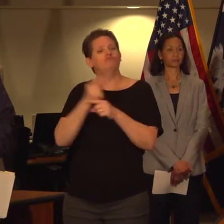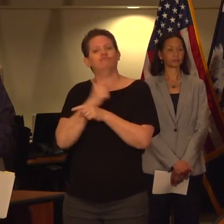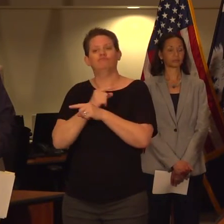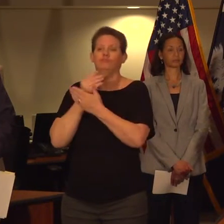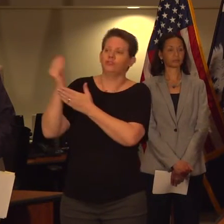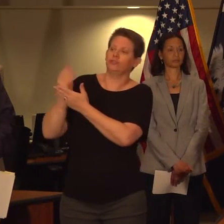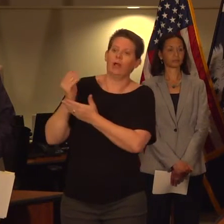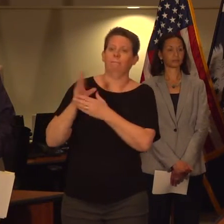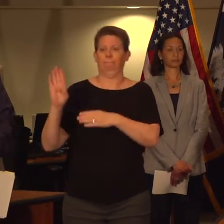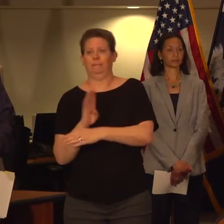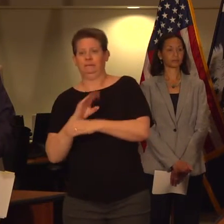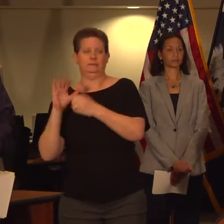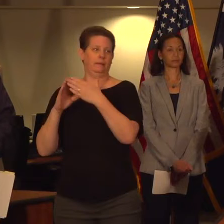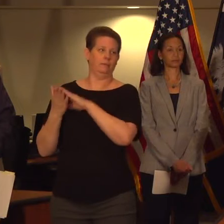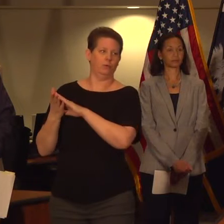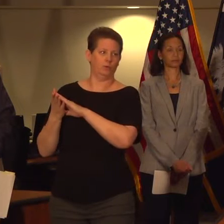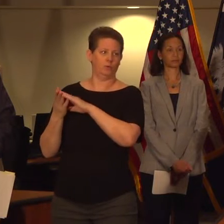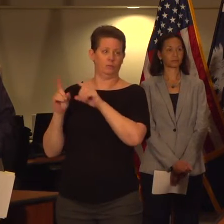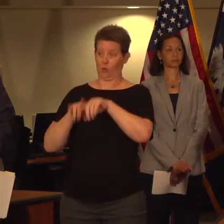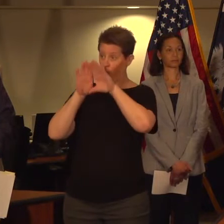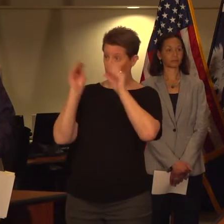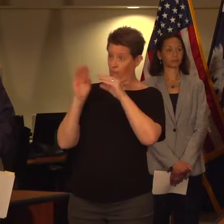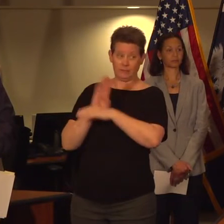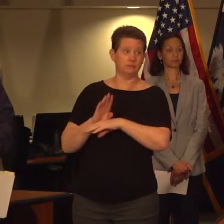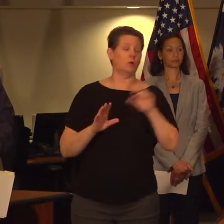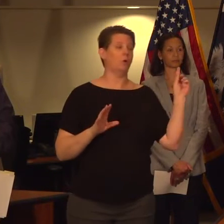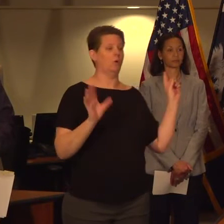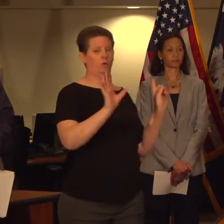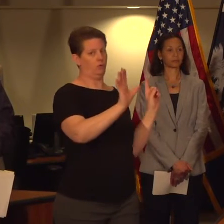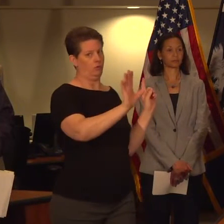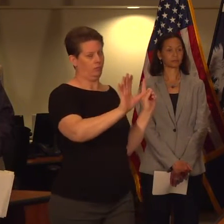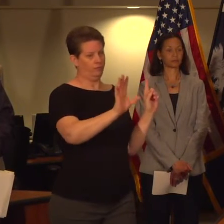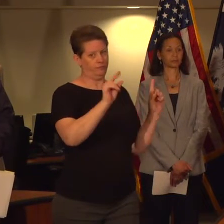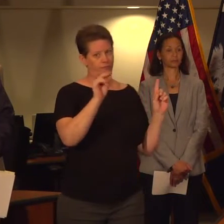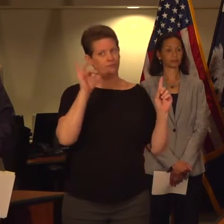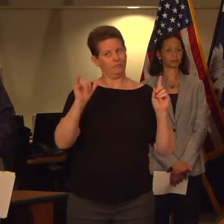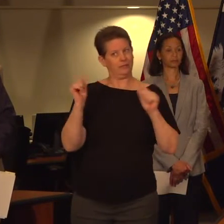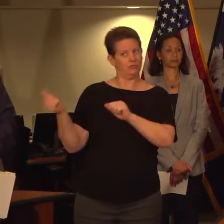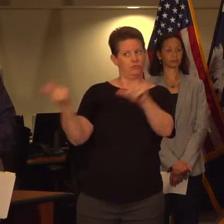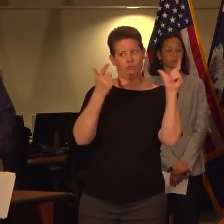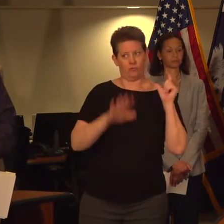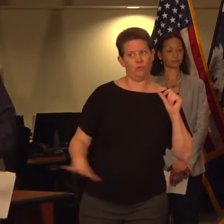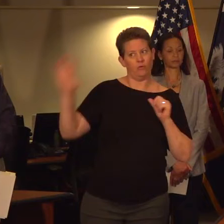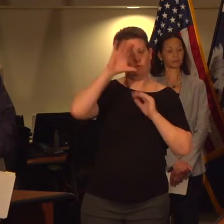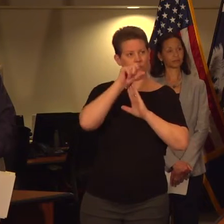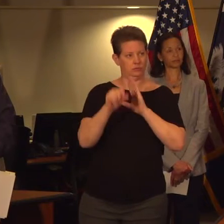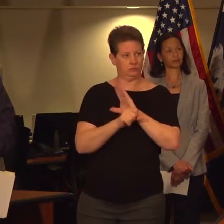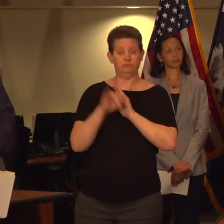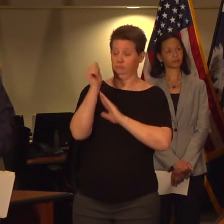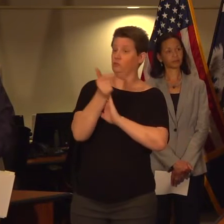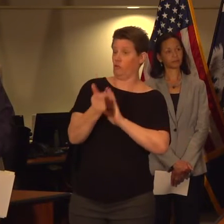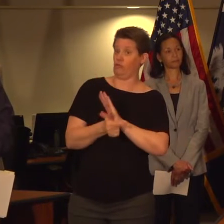and doing business in the community. If you're opening up more businesses, couldn't that be a problem? That applies across the state. That's a criminal